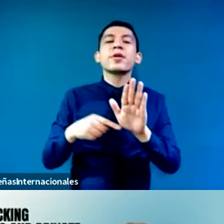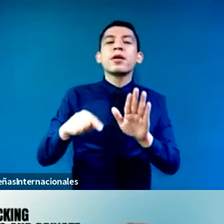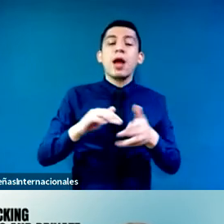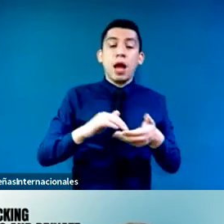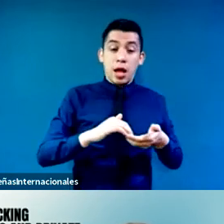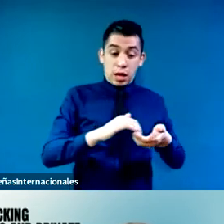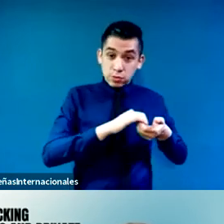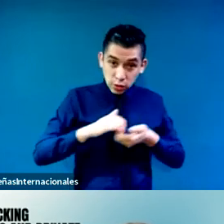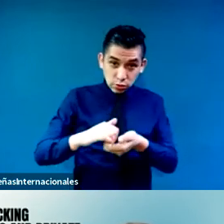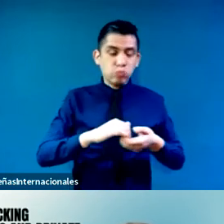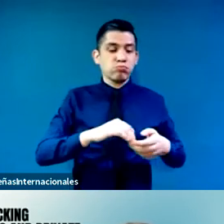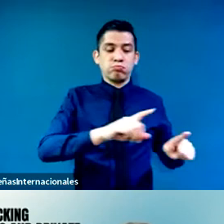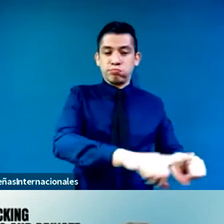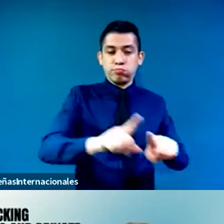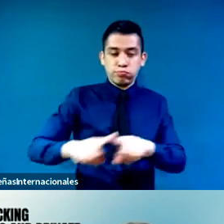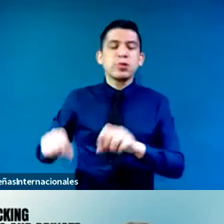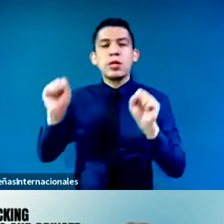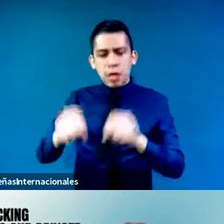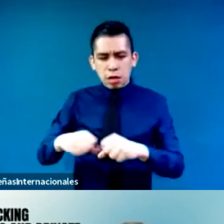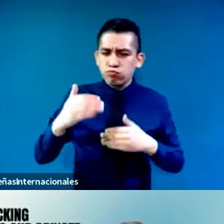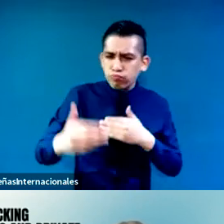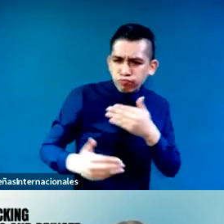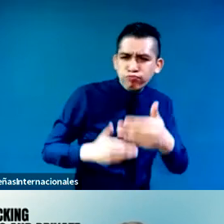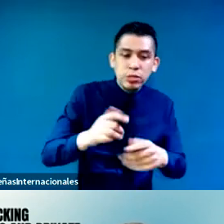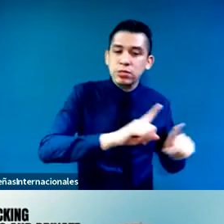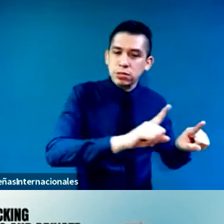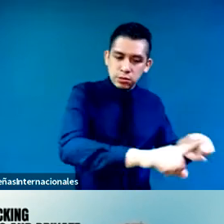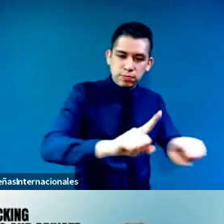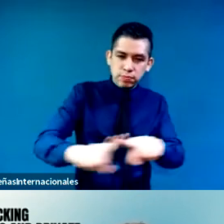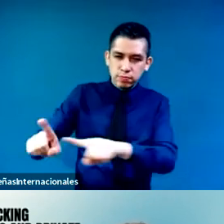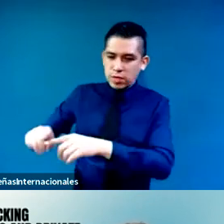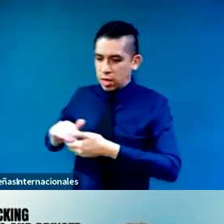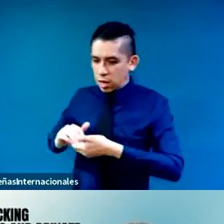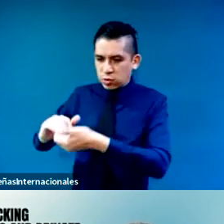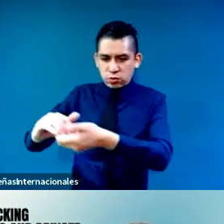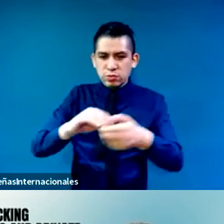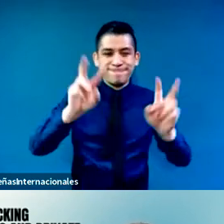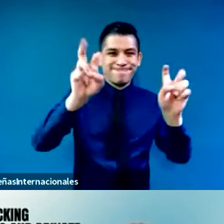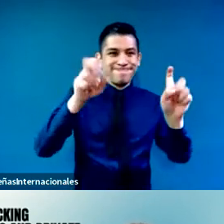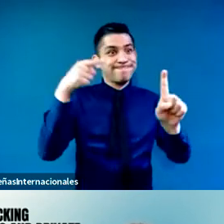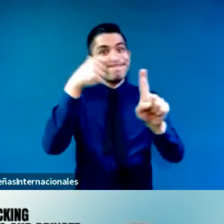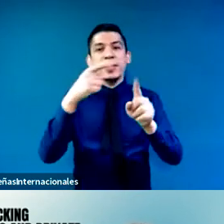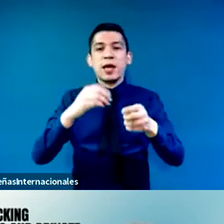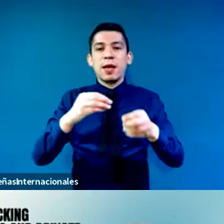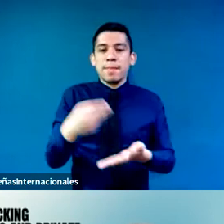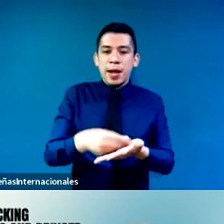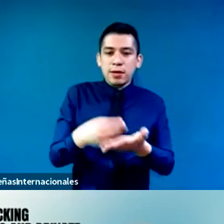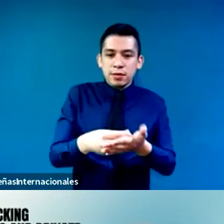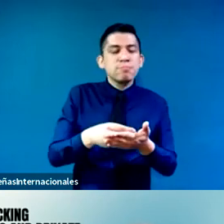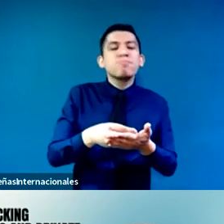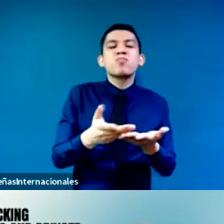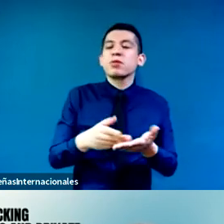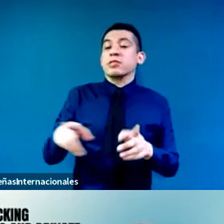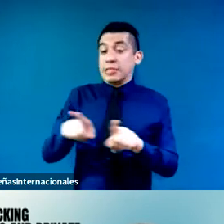of partnerships in achieving women's economic empowerment at scale. May we have the video,